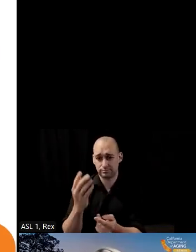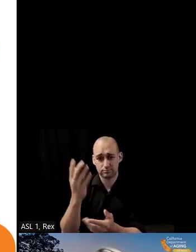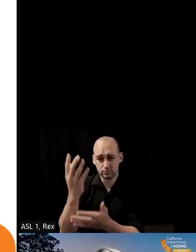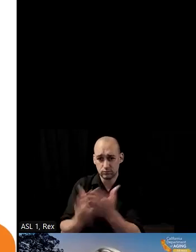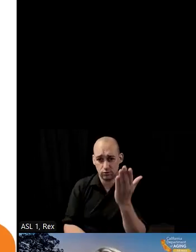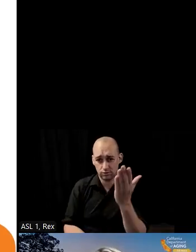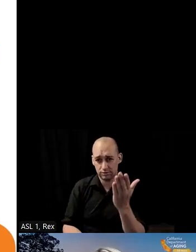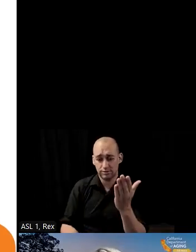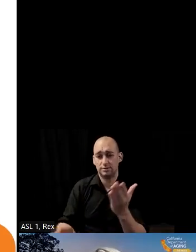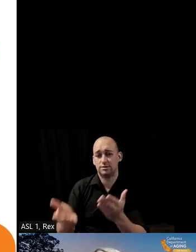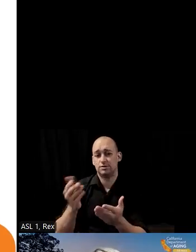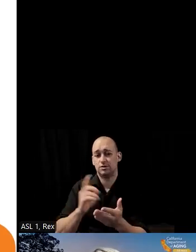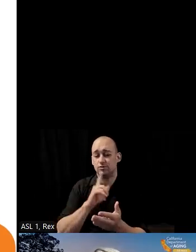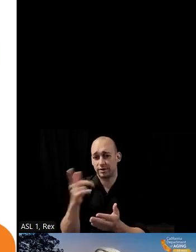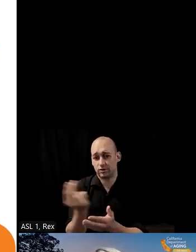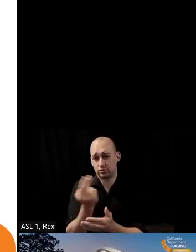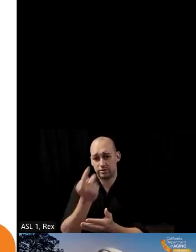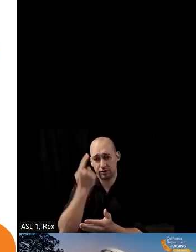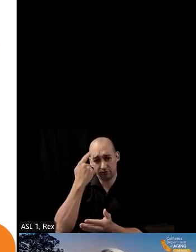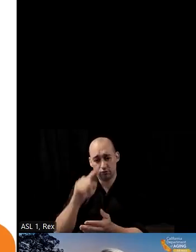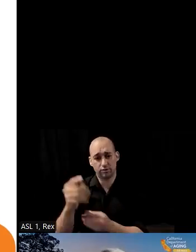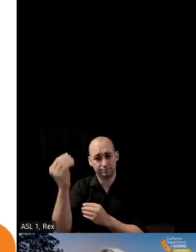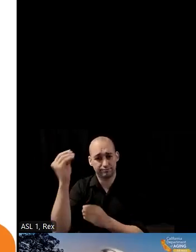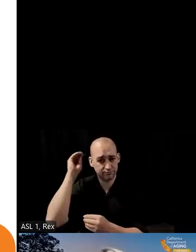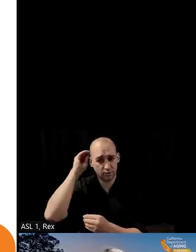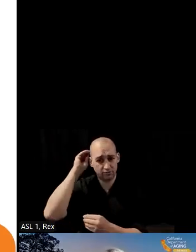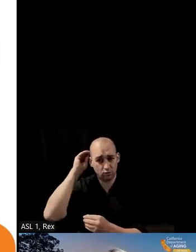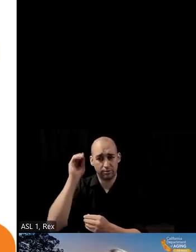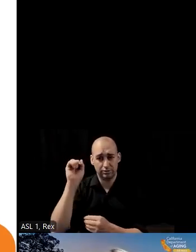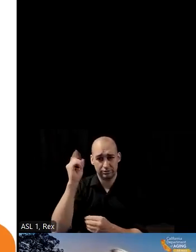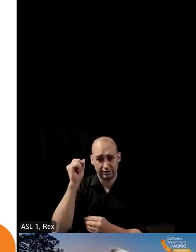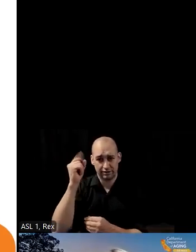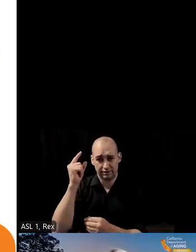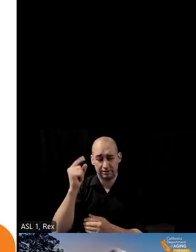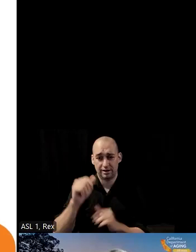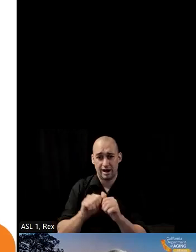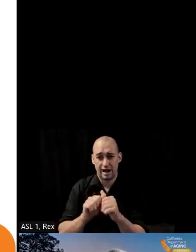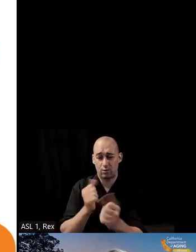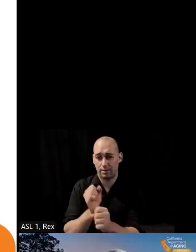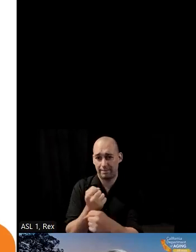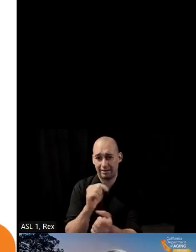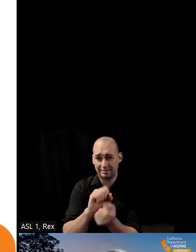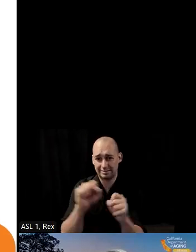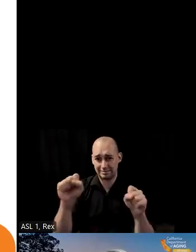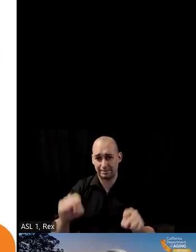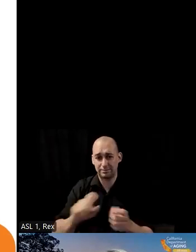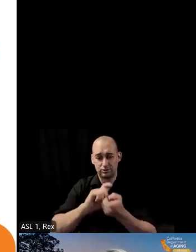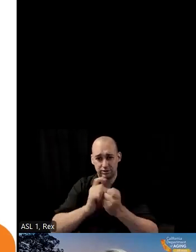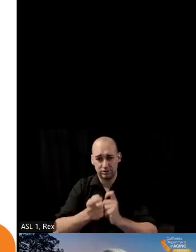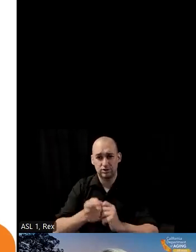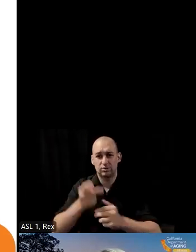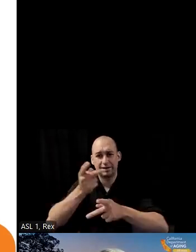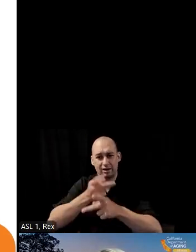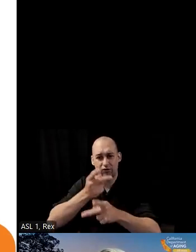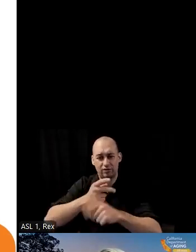really are using it to inform our understanding and how we can advance system change. And we also are very careful in